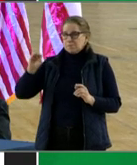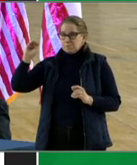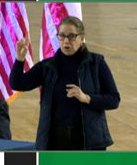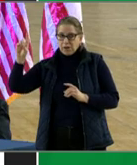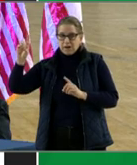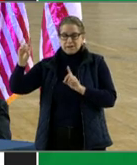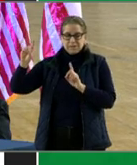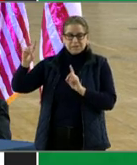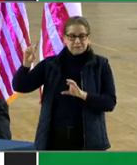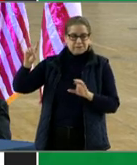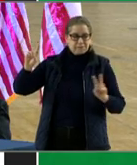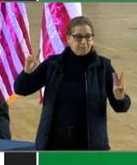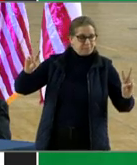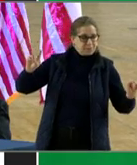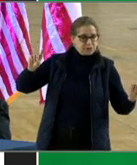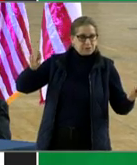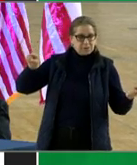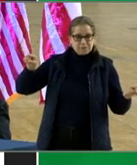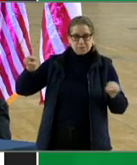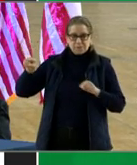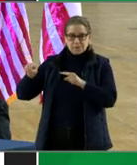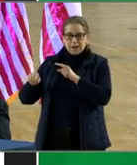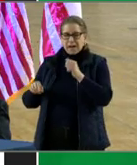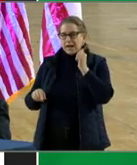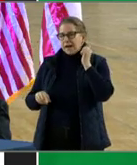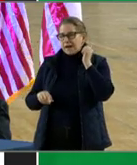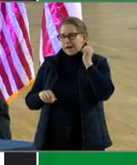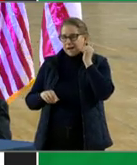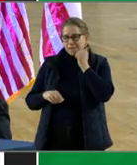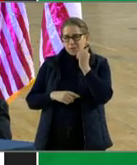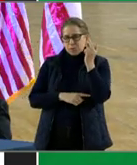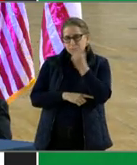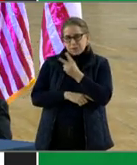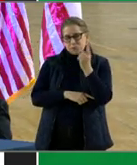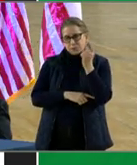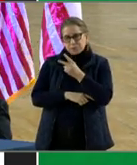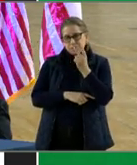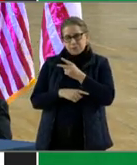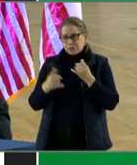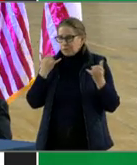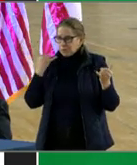we're all working on, so that to the most we can, we try to avoid